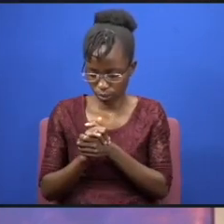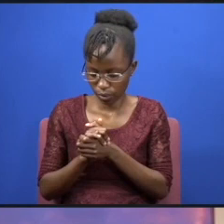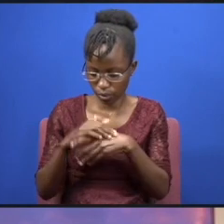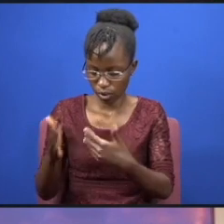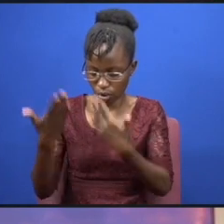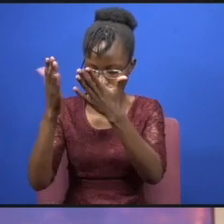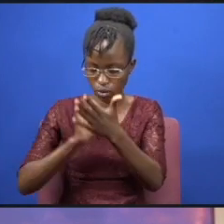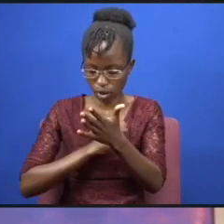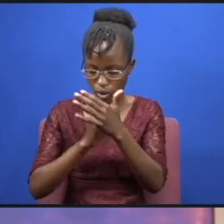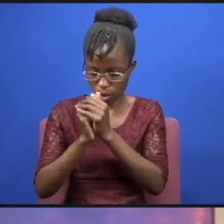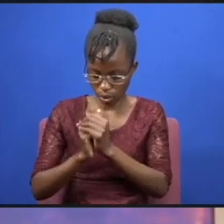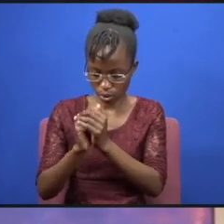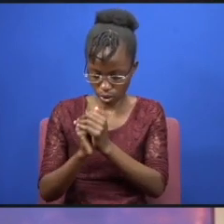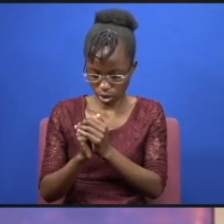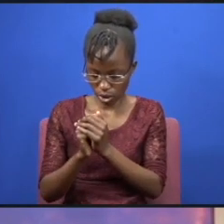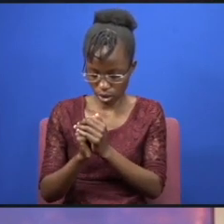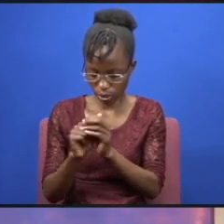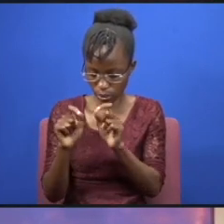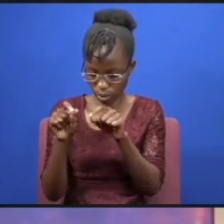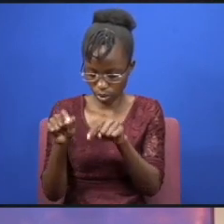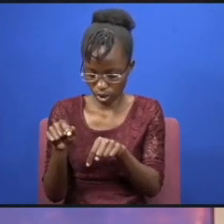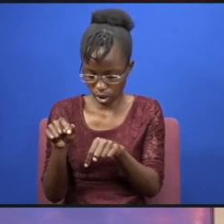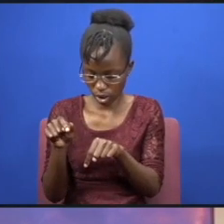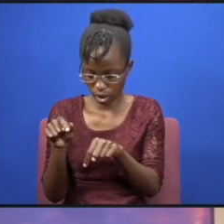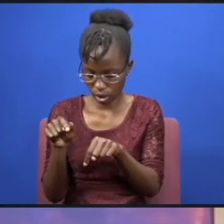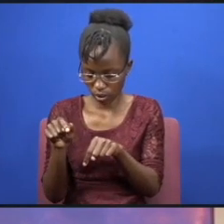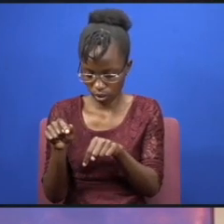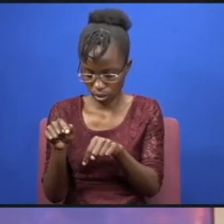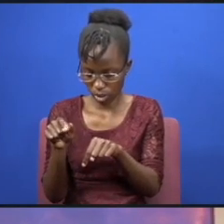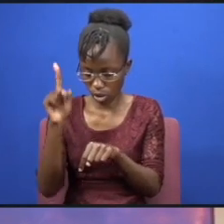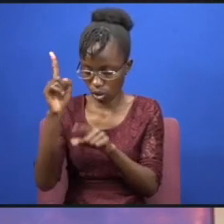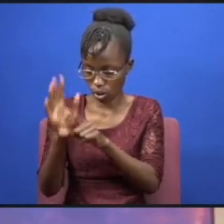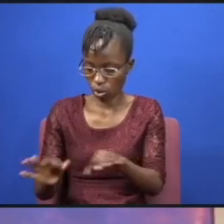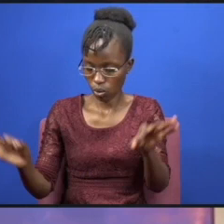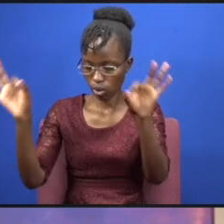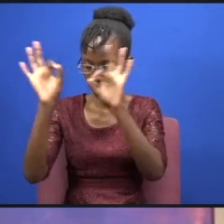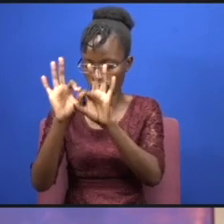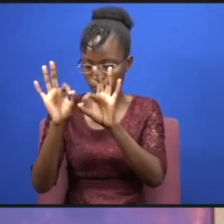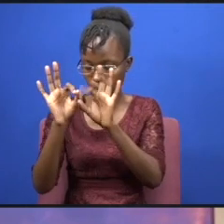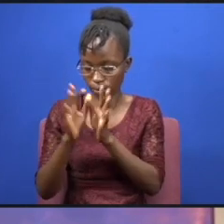Receive our worship this hour, Lord. You deserve it.